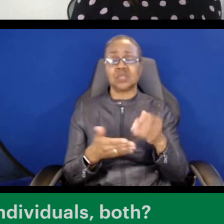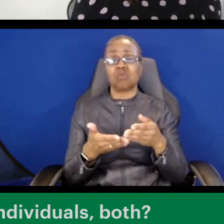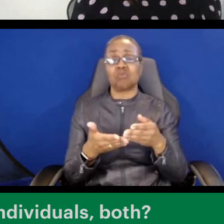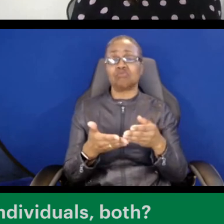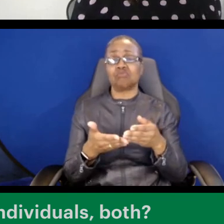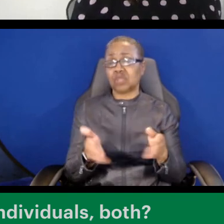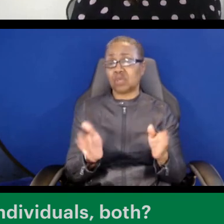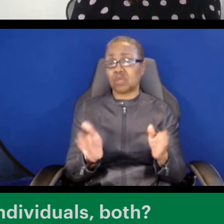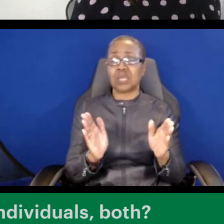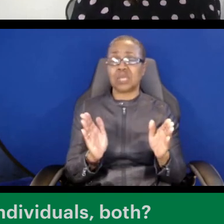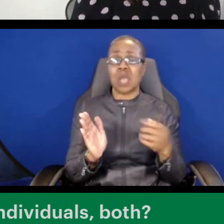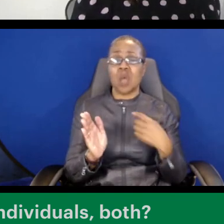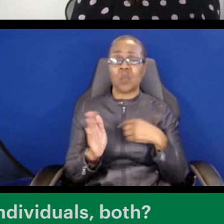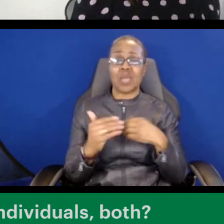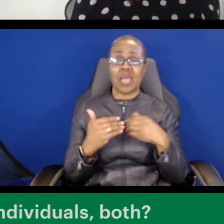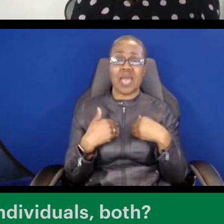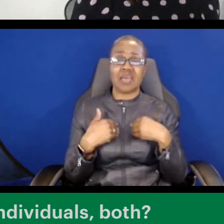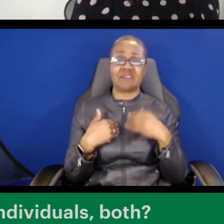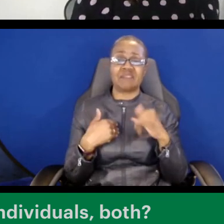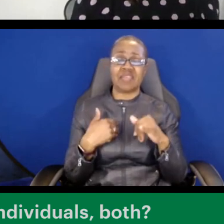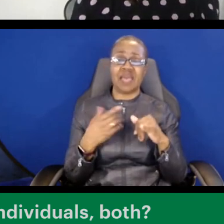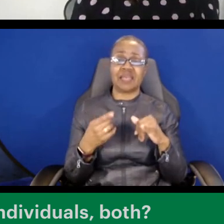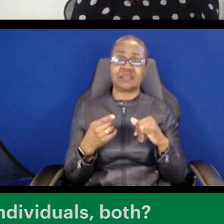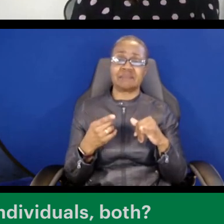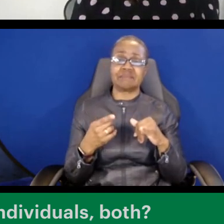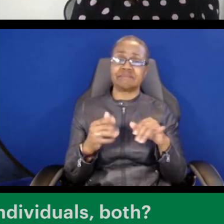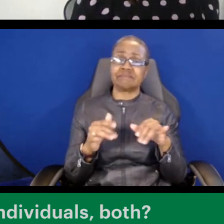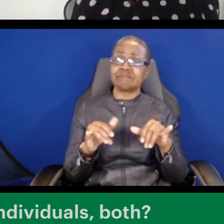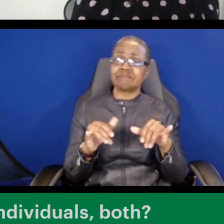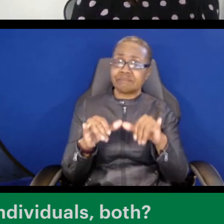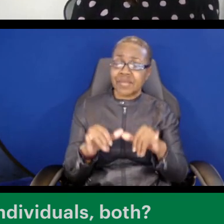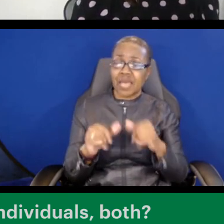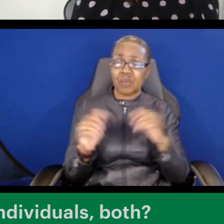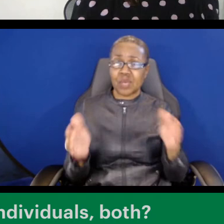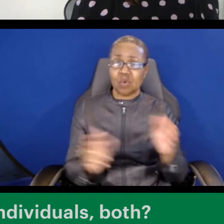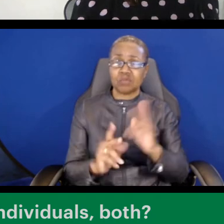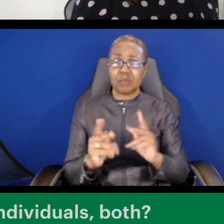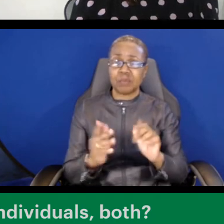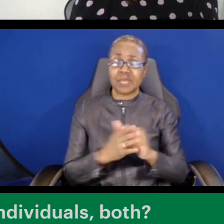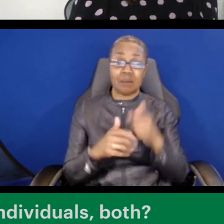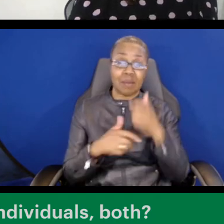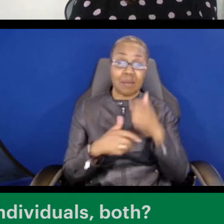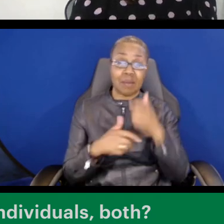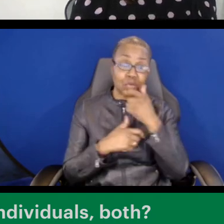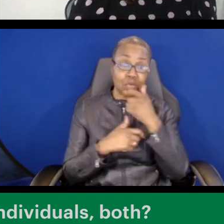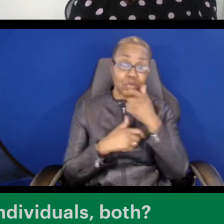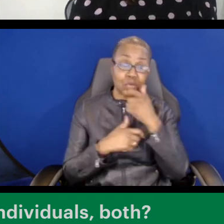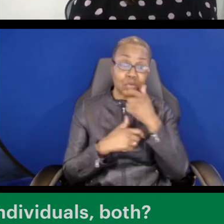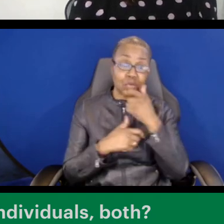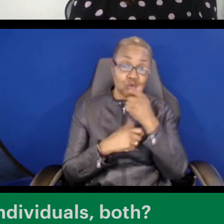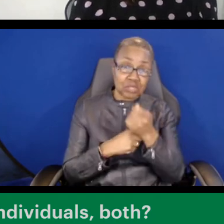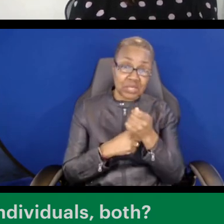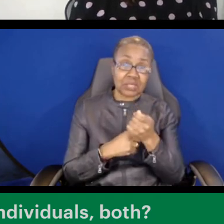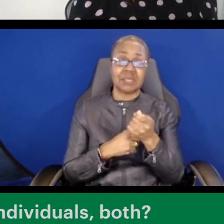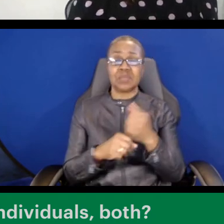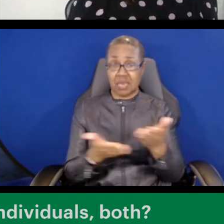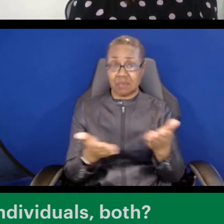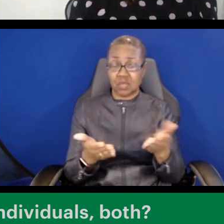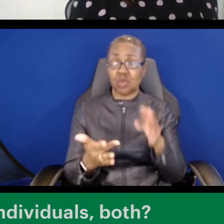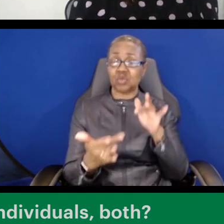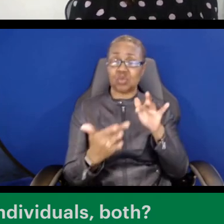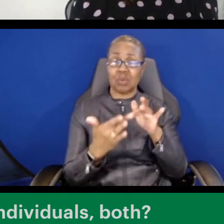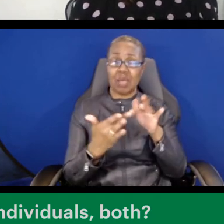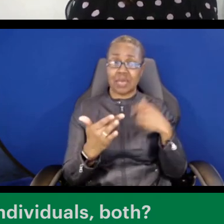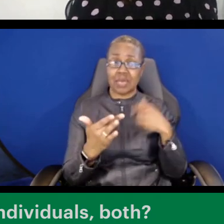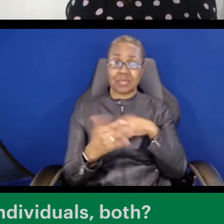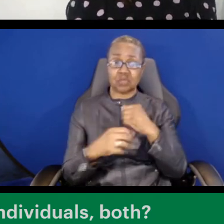we have that scale, and we just encourage folks that are interested in receiving items to be in touch with us so that we can make sure that